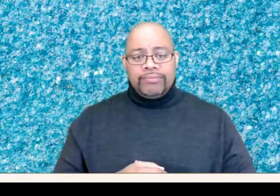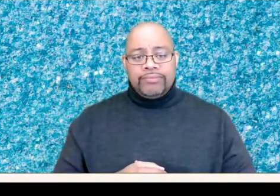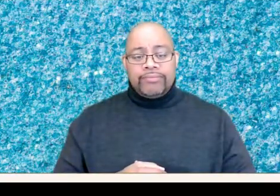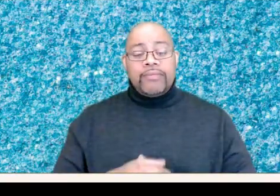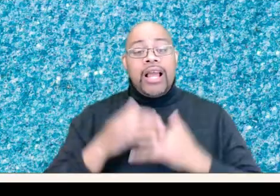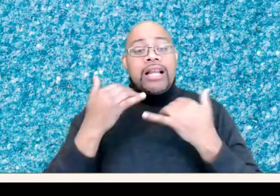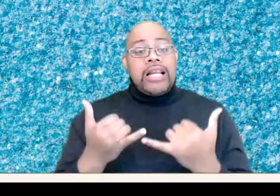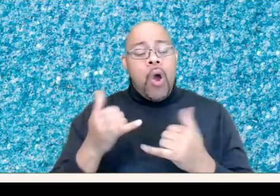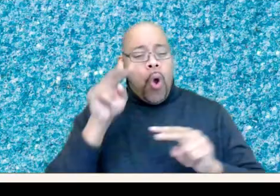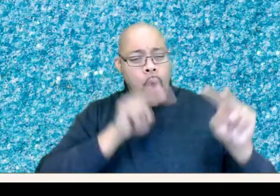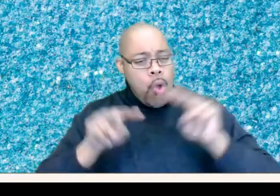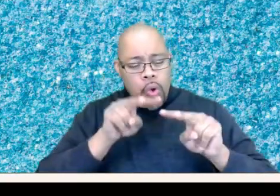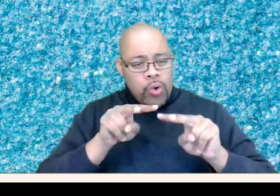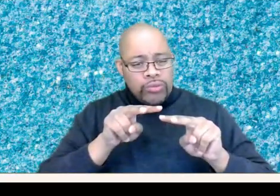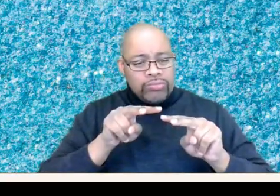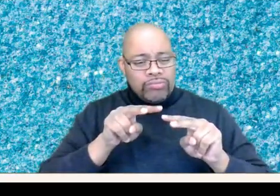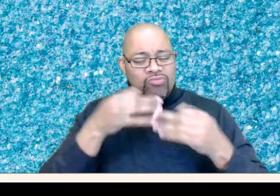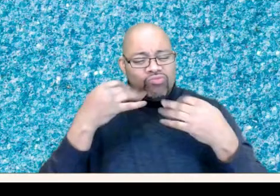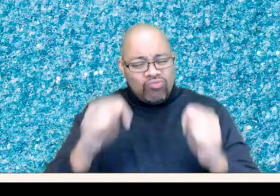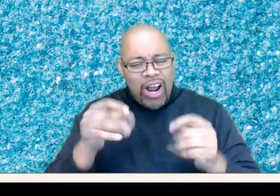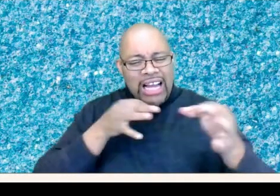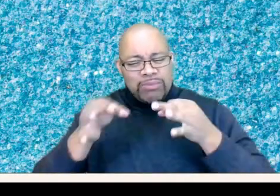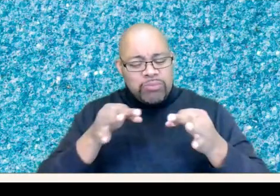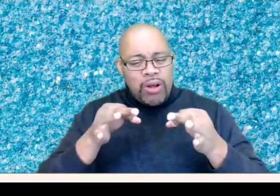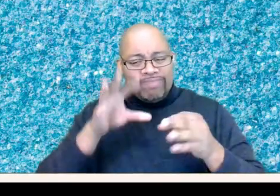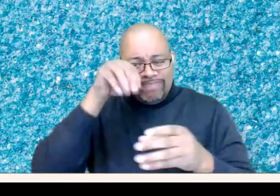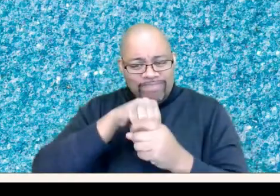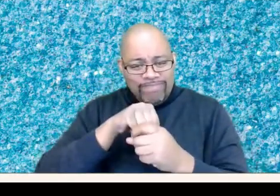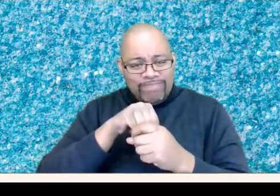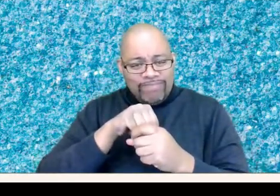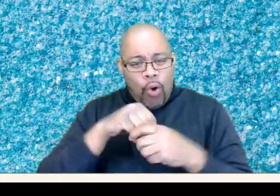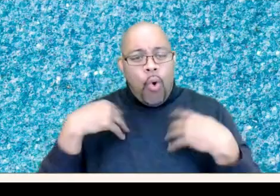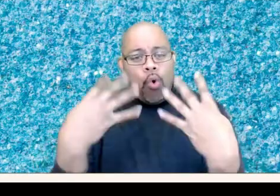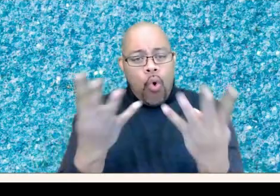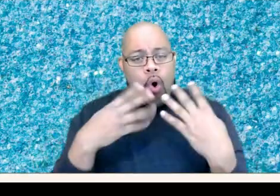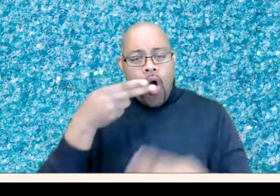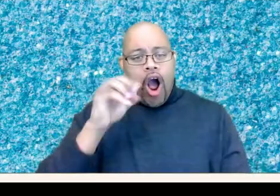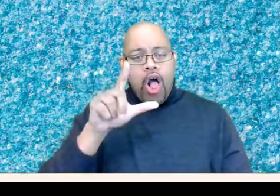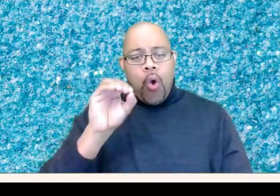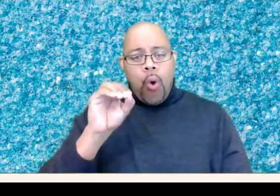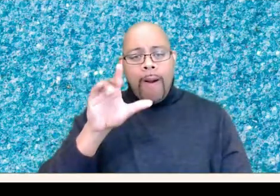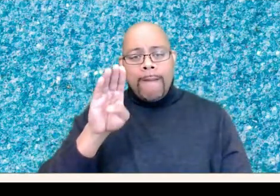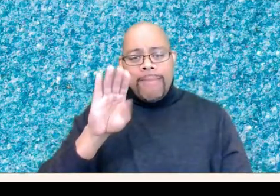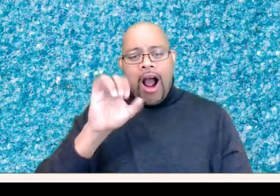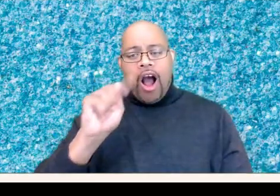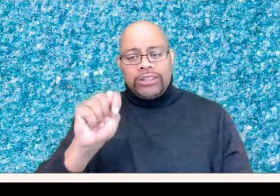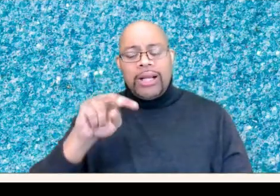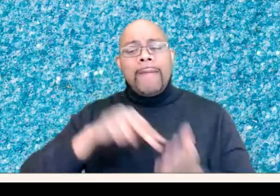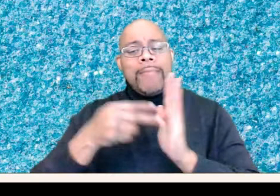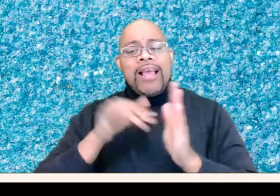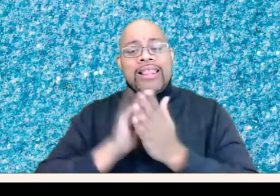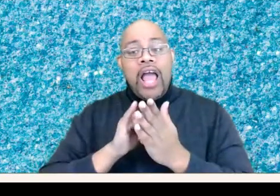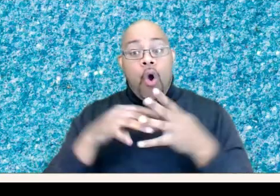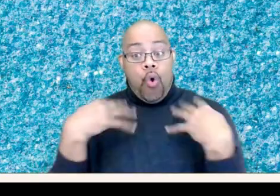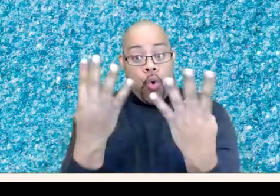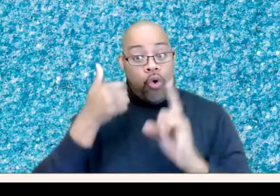Now, if we took a look at and tried to describe the members of the coral holobiont, and the holobiont just means the coral